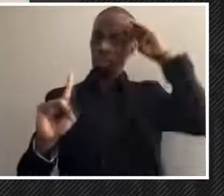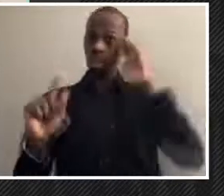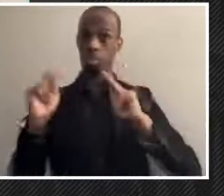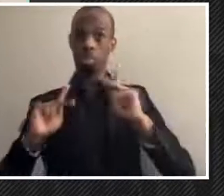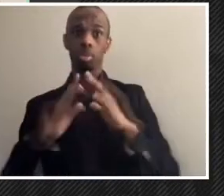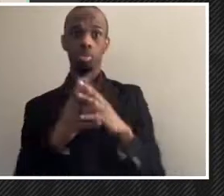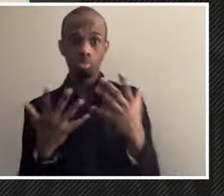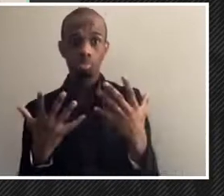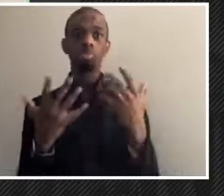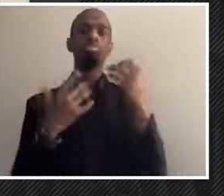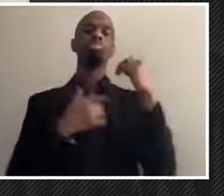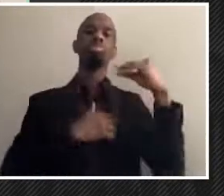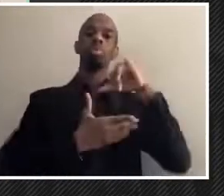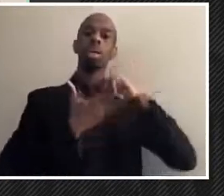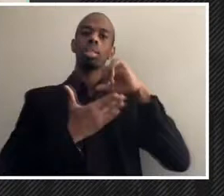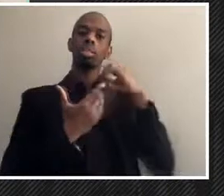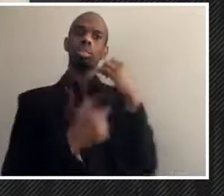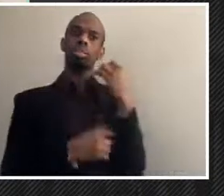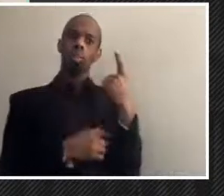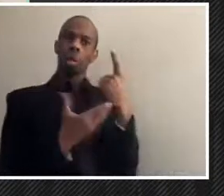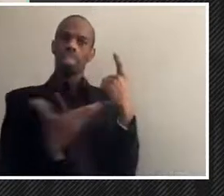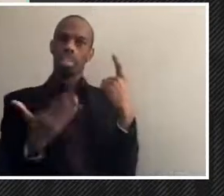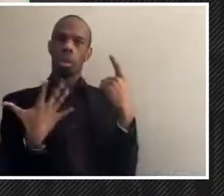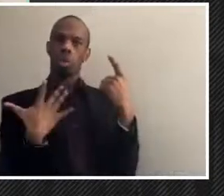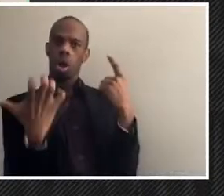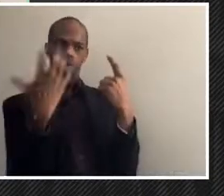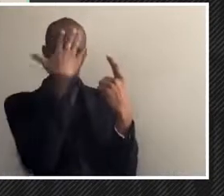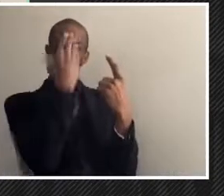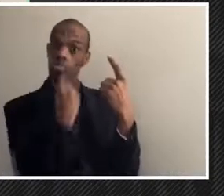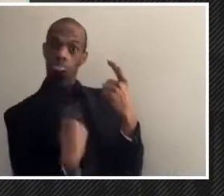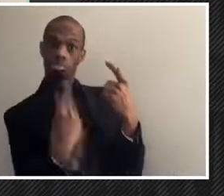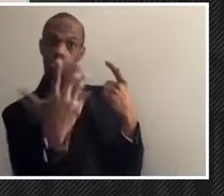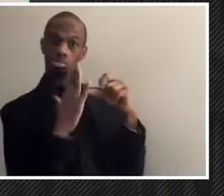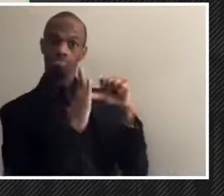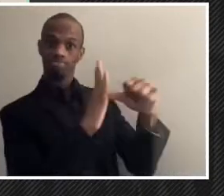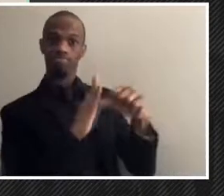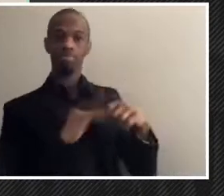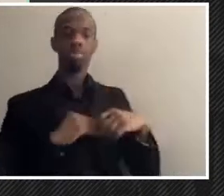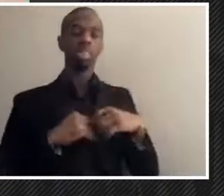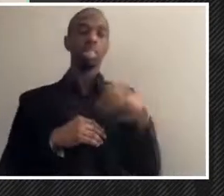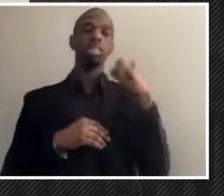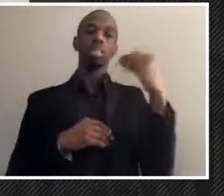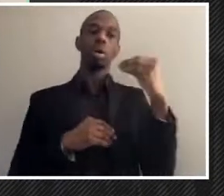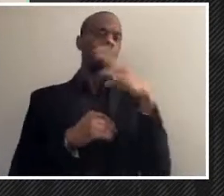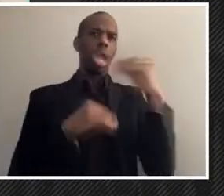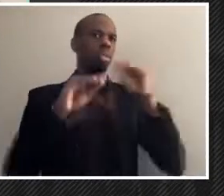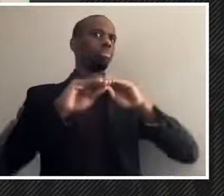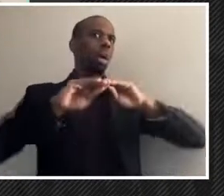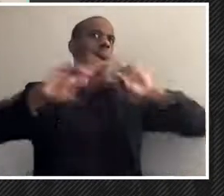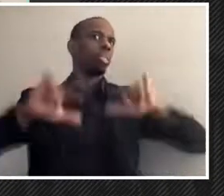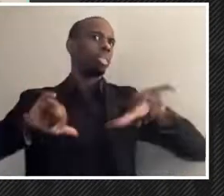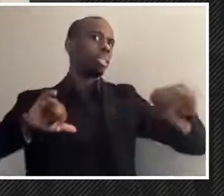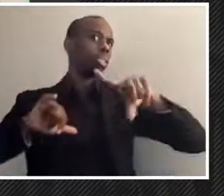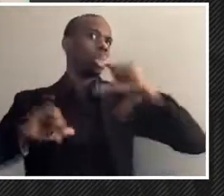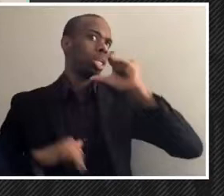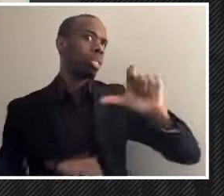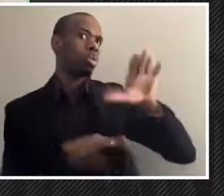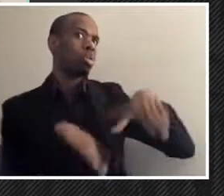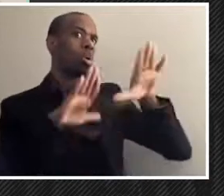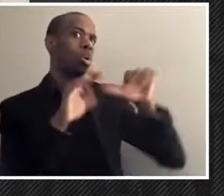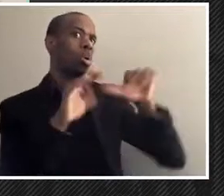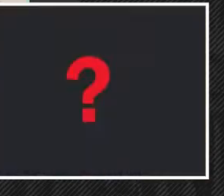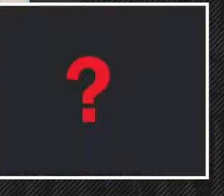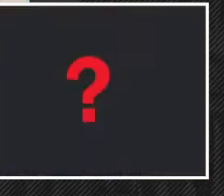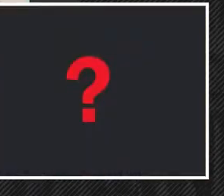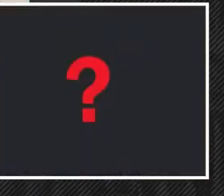is one to make sure that folks get engaged. I would say people, they clearly didn't grow up with my dad, because my dad was standing on street corners with a bullhorn